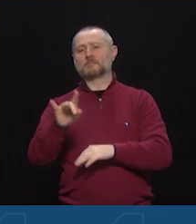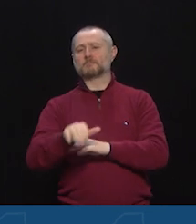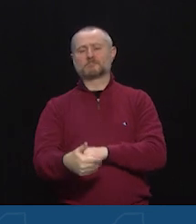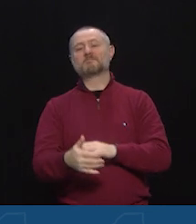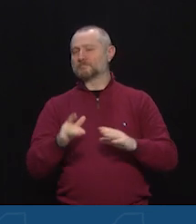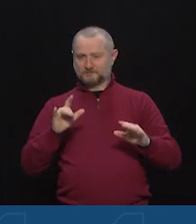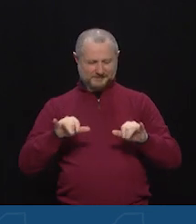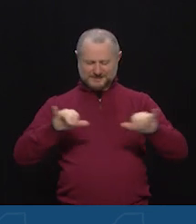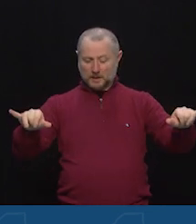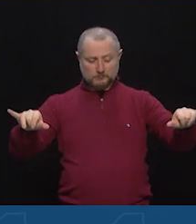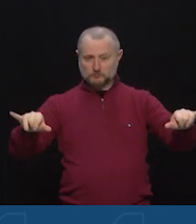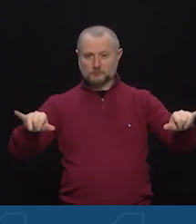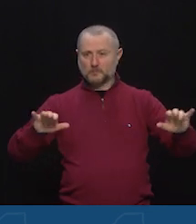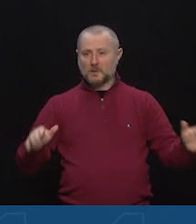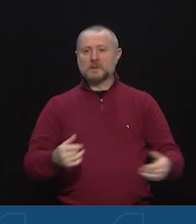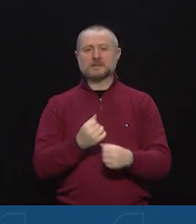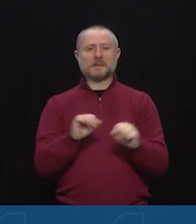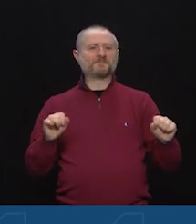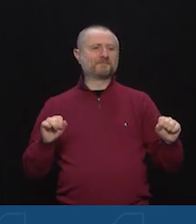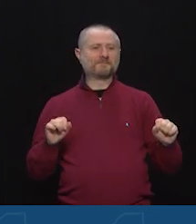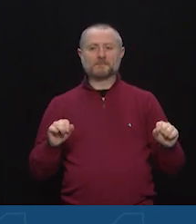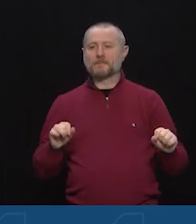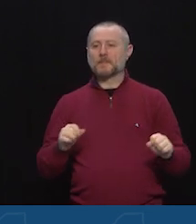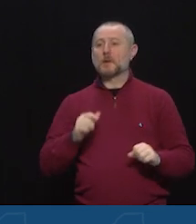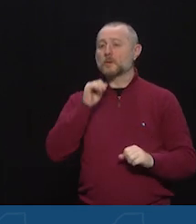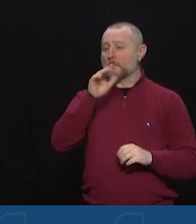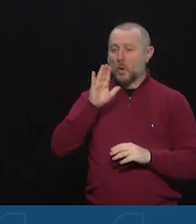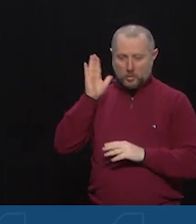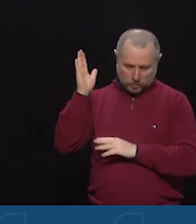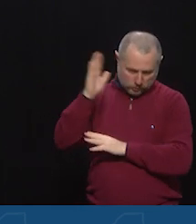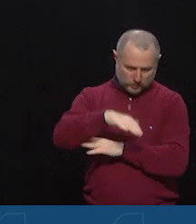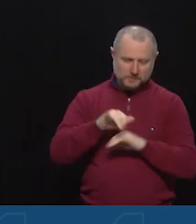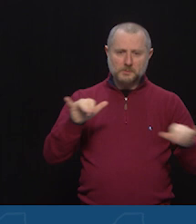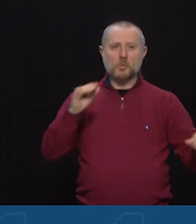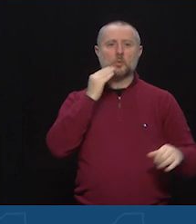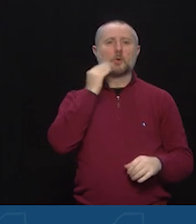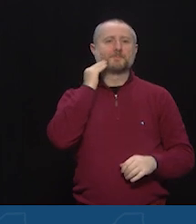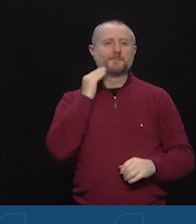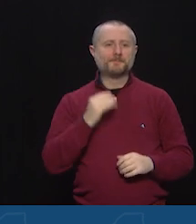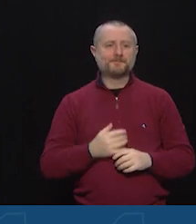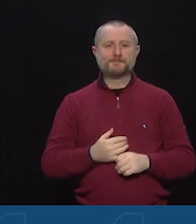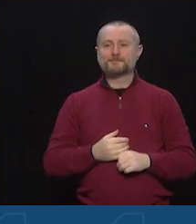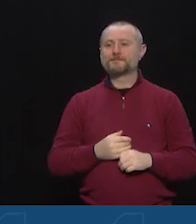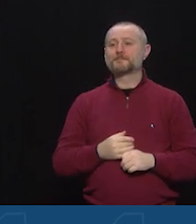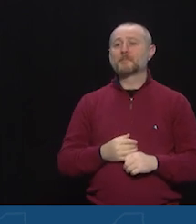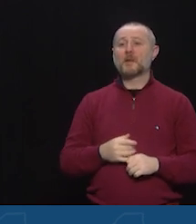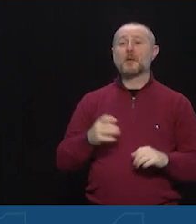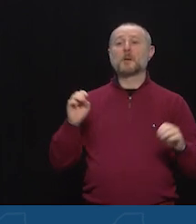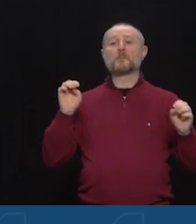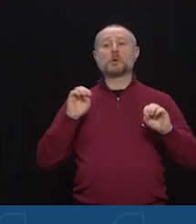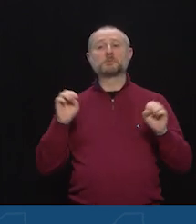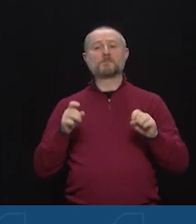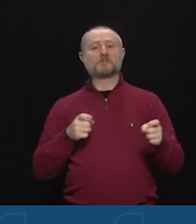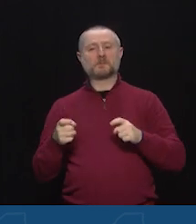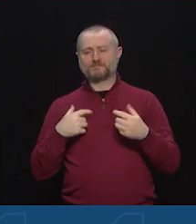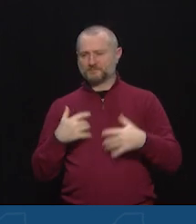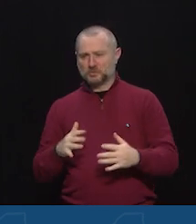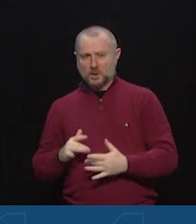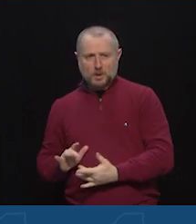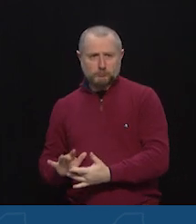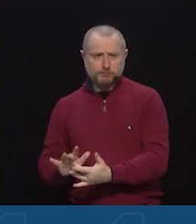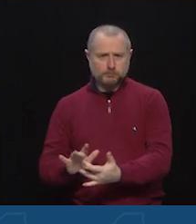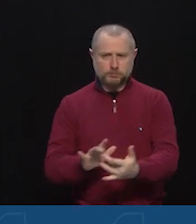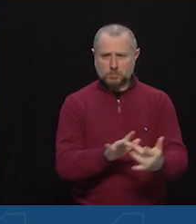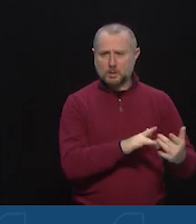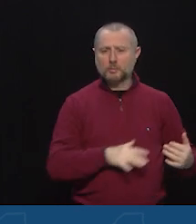you home through the day on Saturday. Our Office of Emergency Management has been in touch with every county emergency manager in